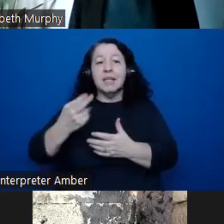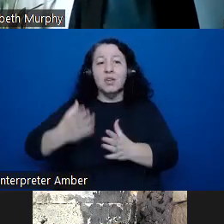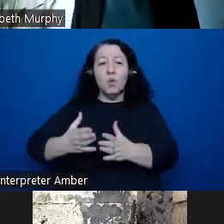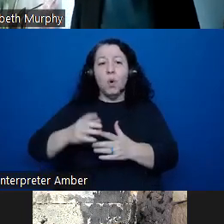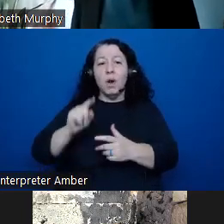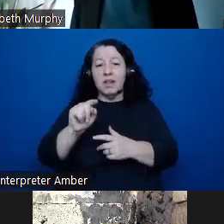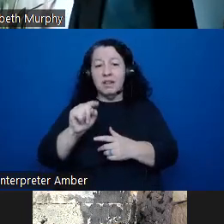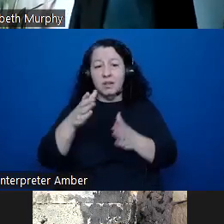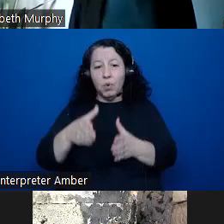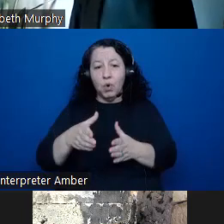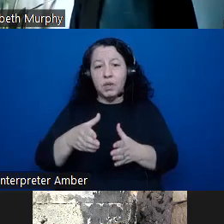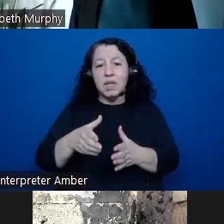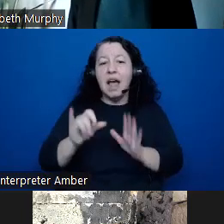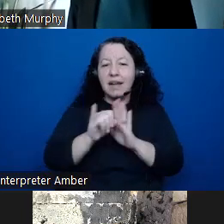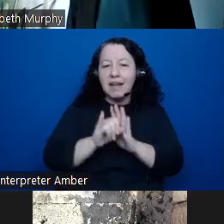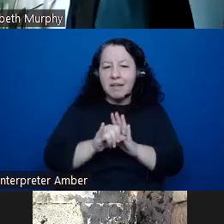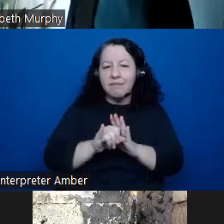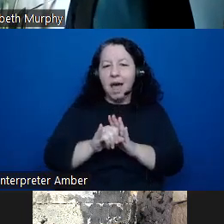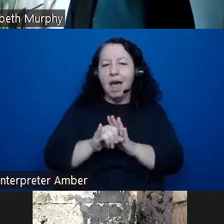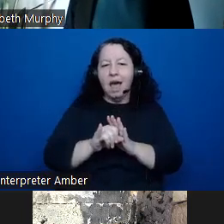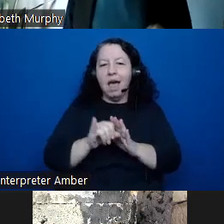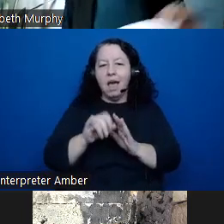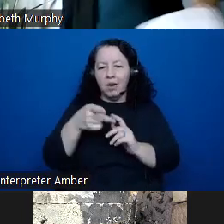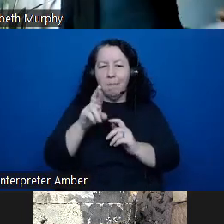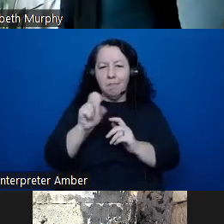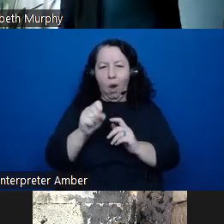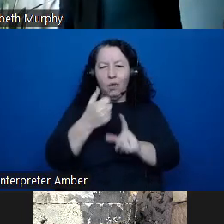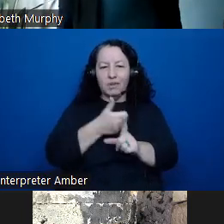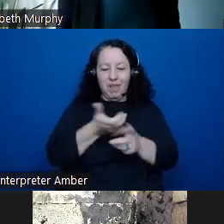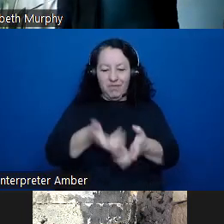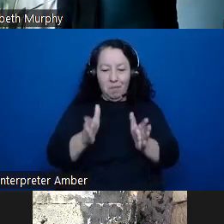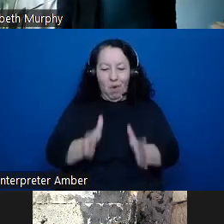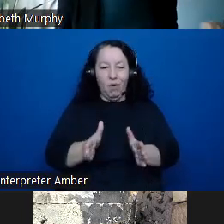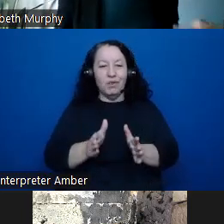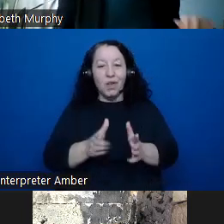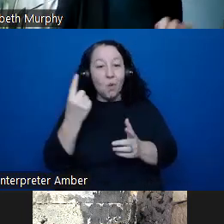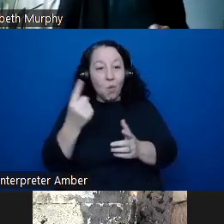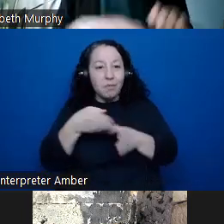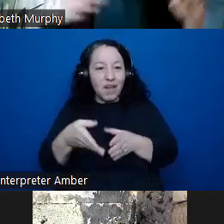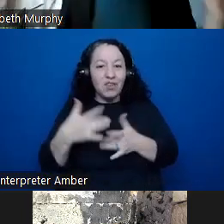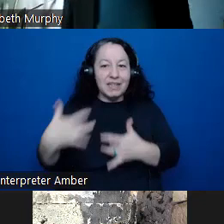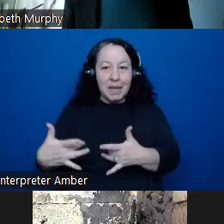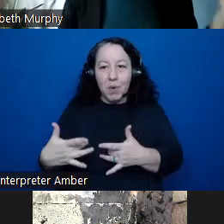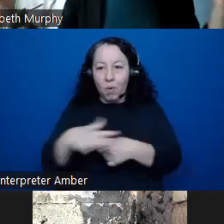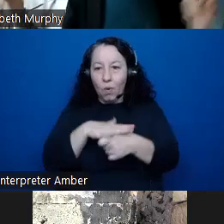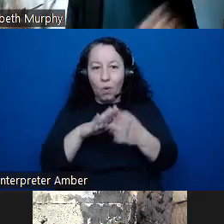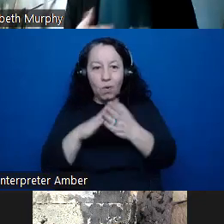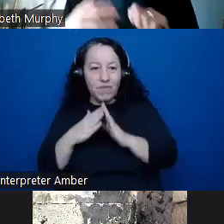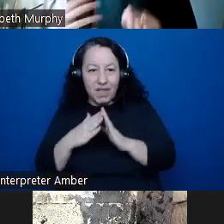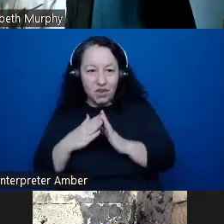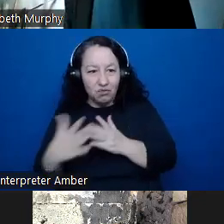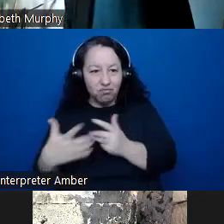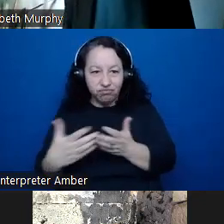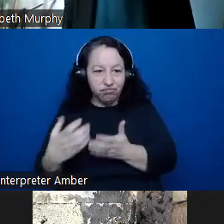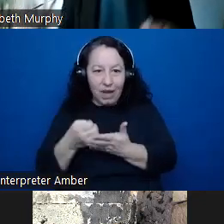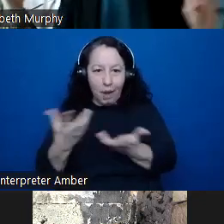identified potters as one of the professions that was typical of local village and town economies. They appear alongside the